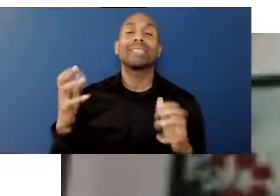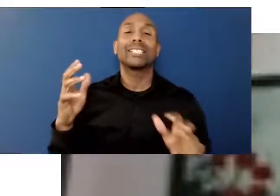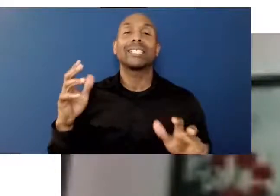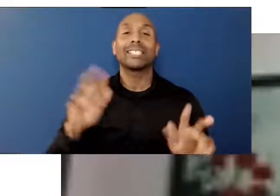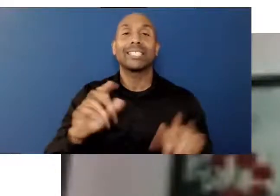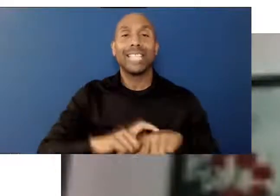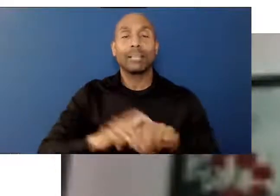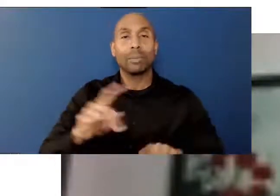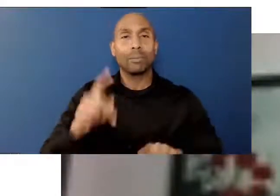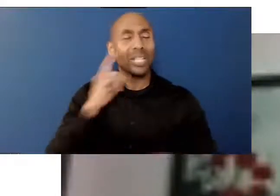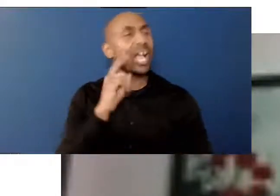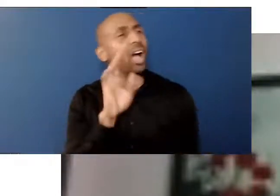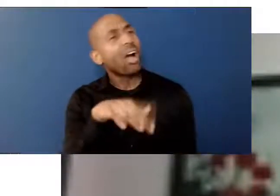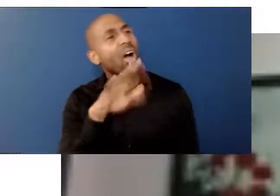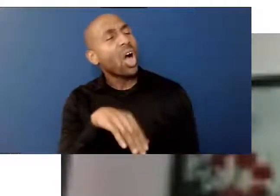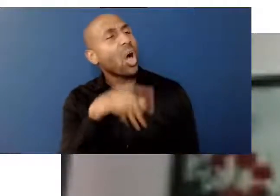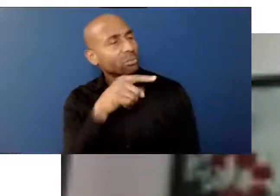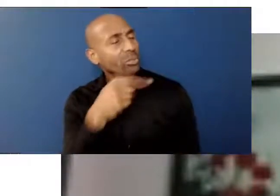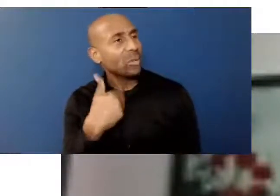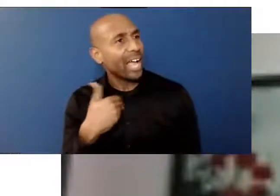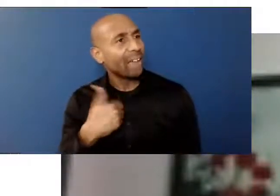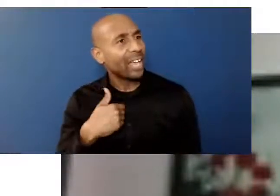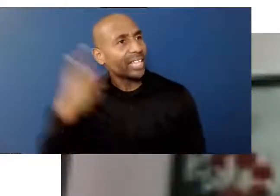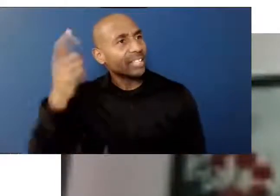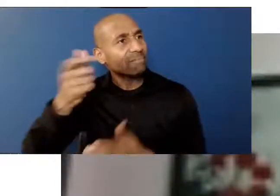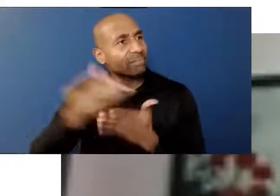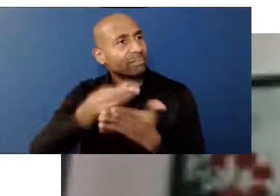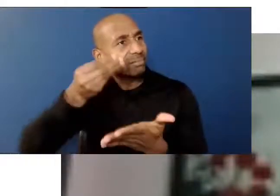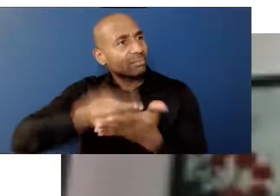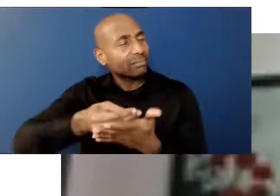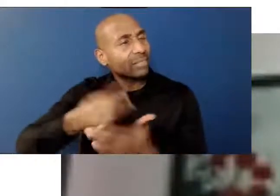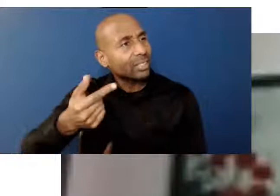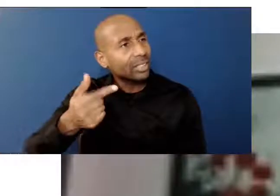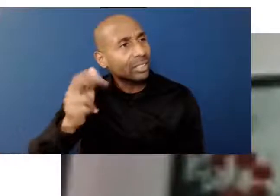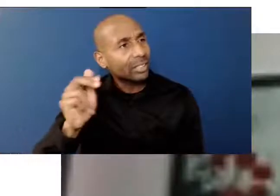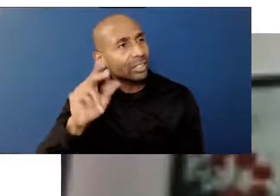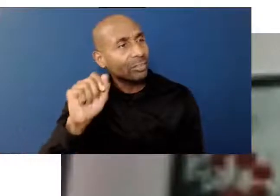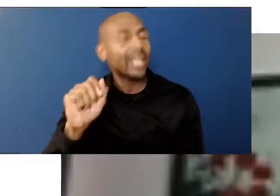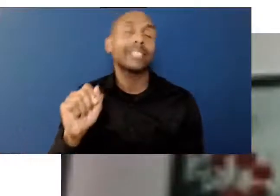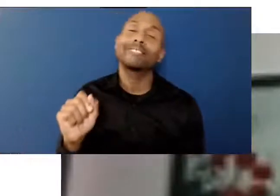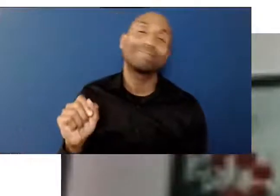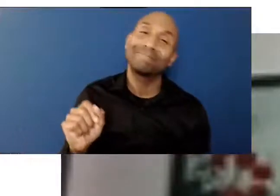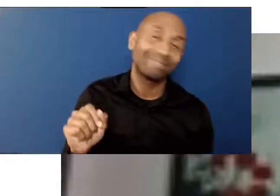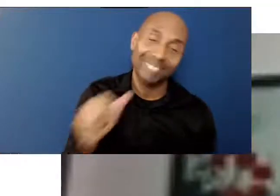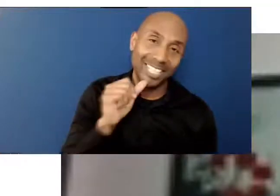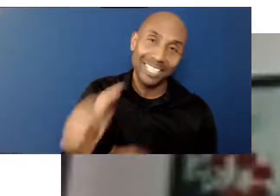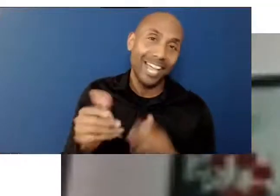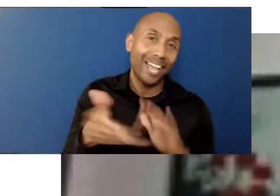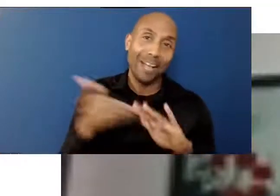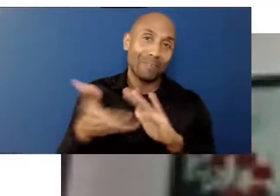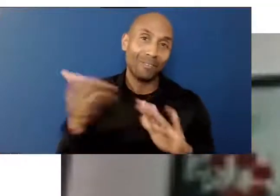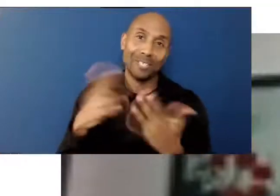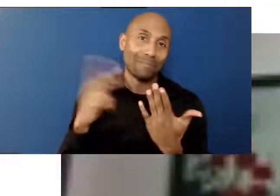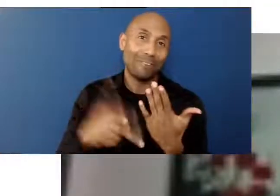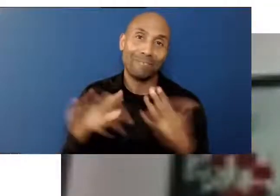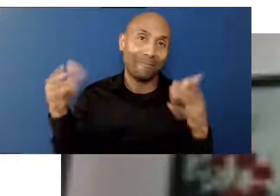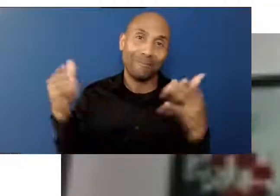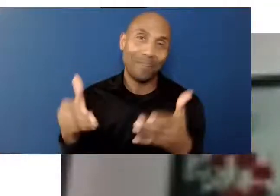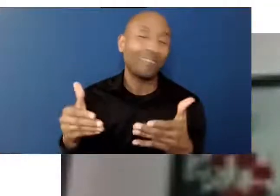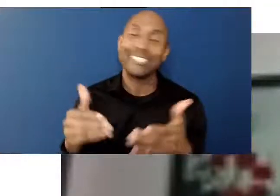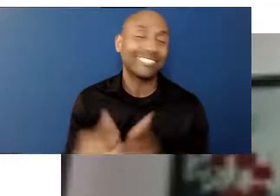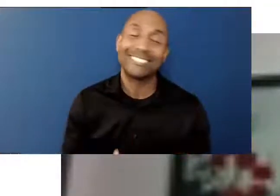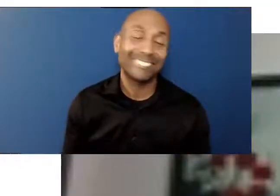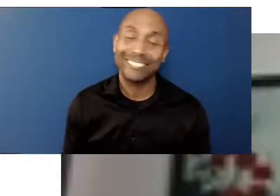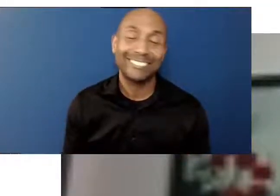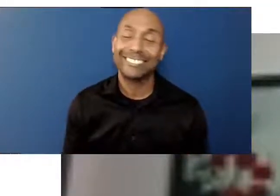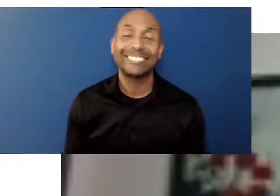and services like grants. We're not an operations or a program service kind of division within government.